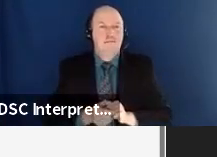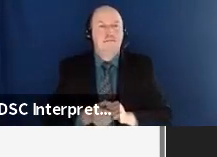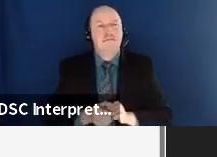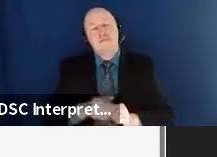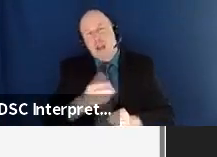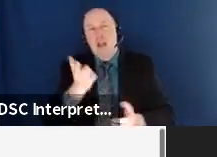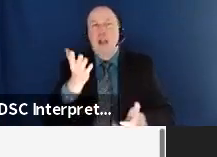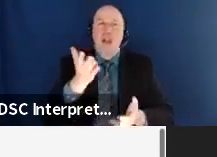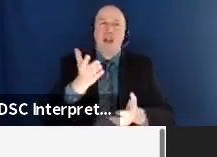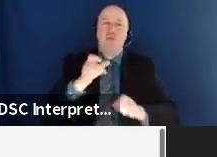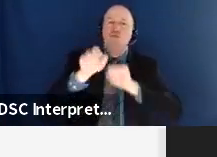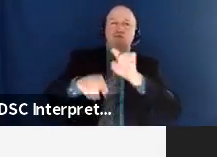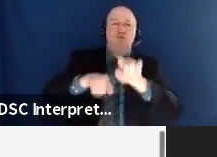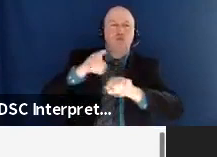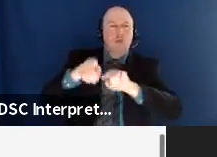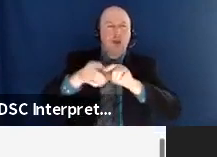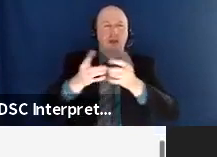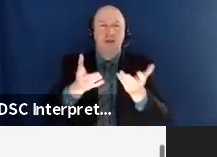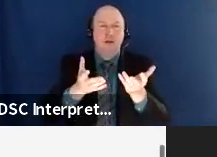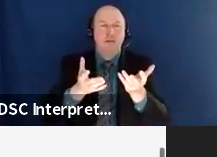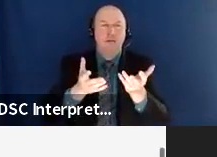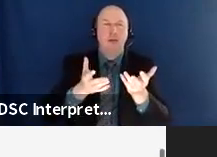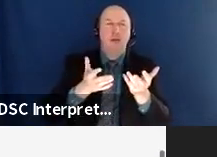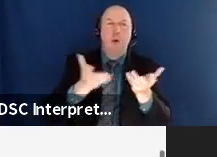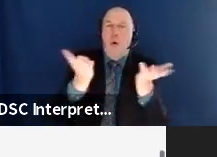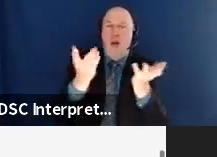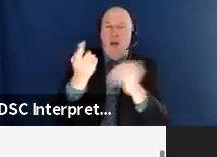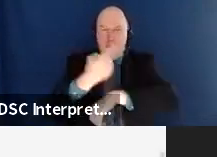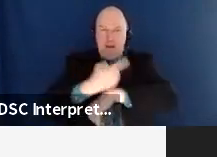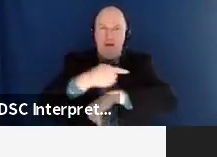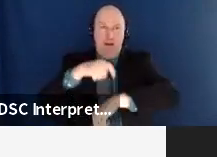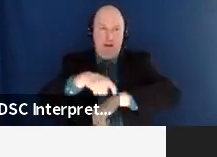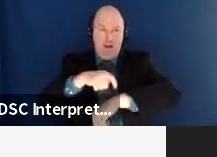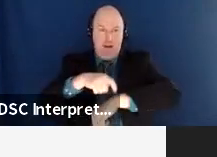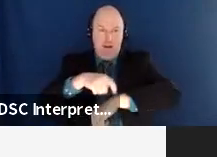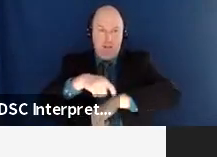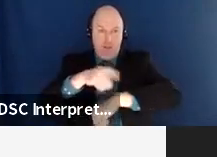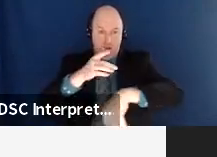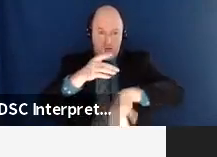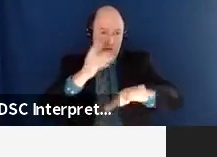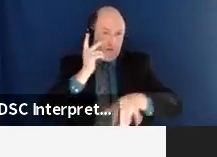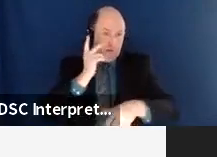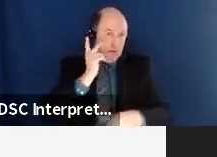some what appointment date and time are available. As you can